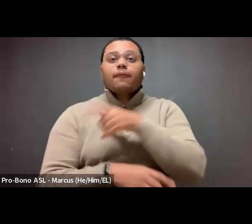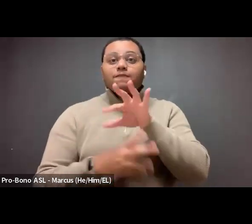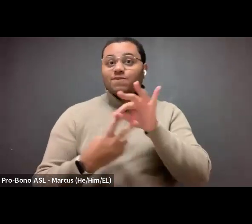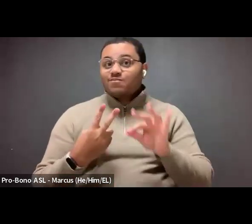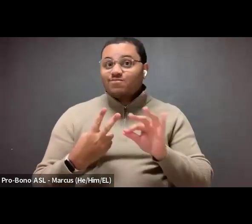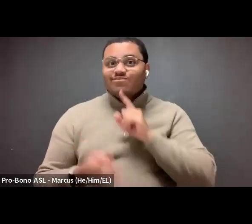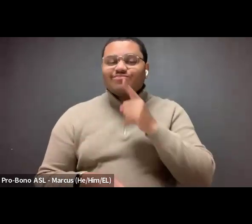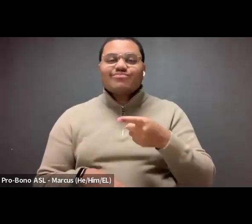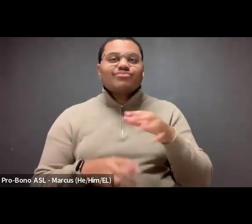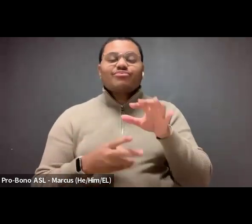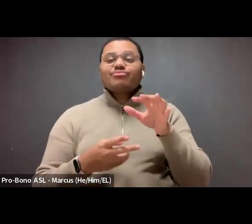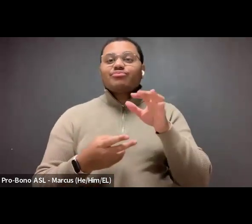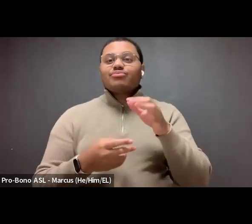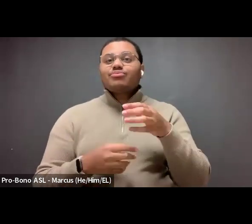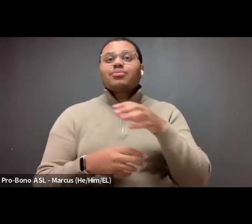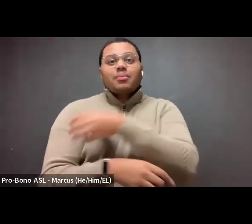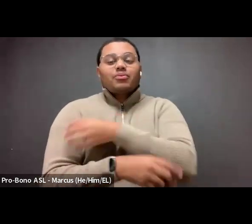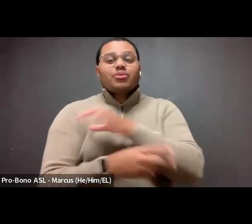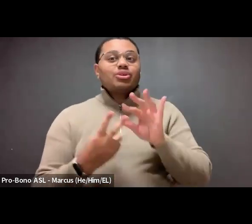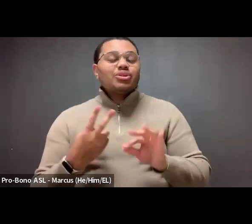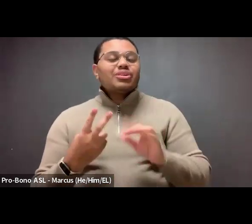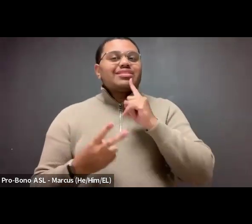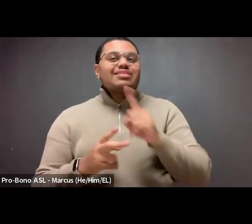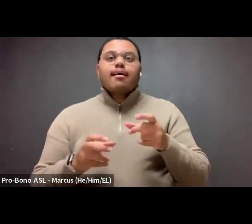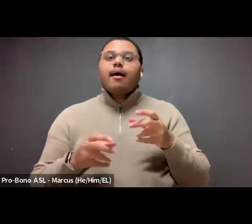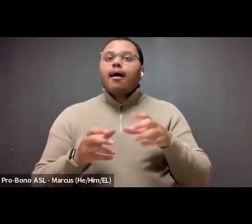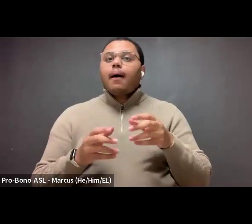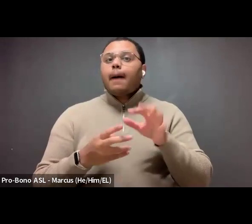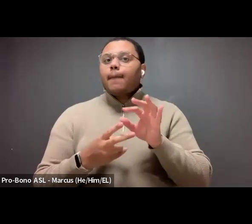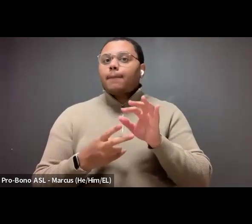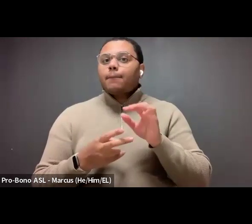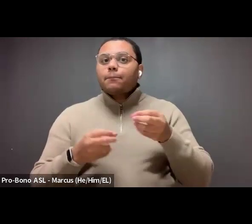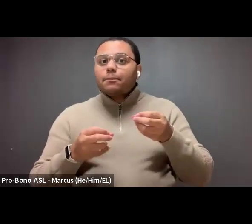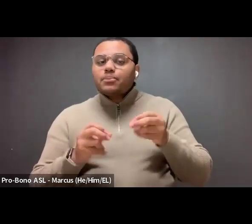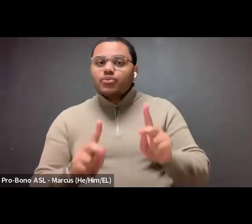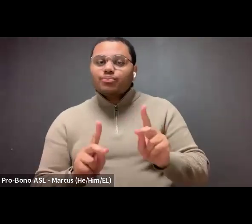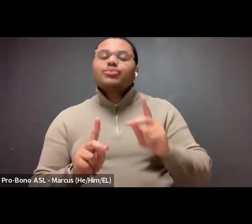of the option to say no, free of coercion and or punishment,